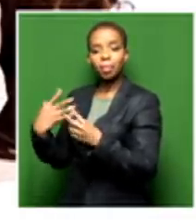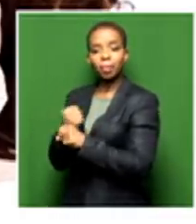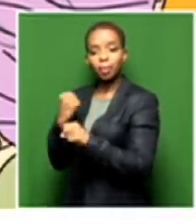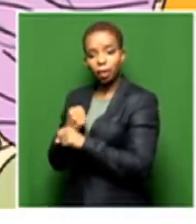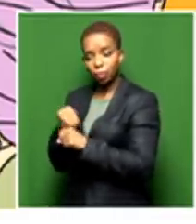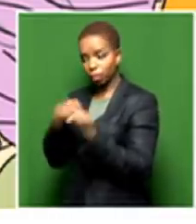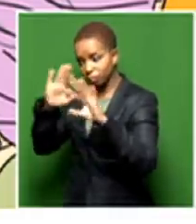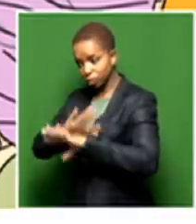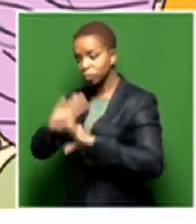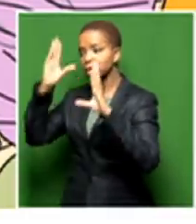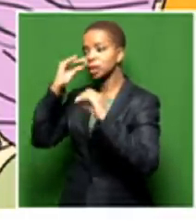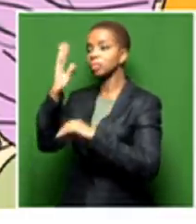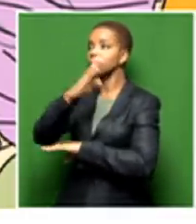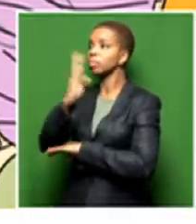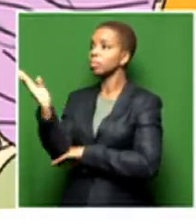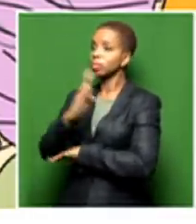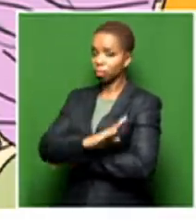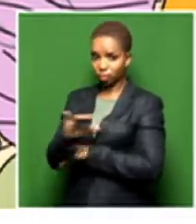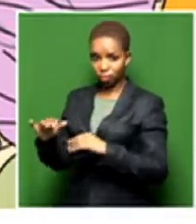the night and sleep during the day. Does it really matter?